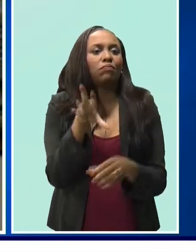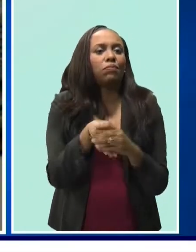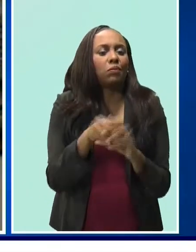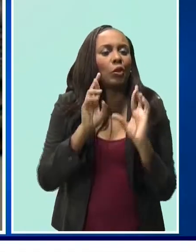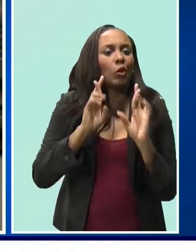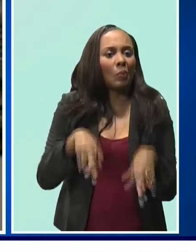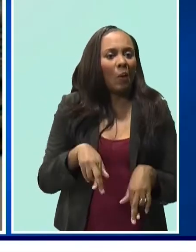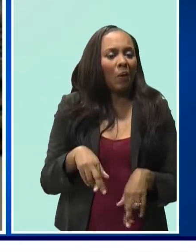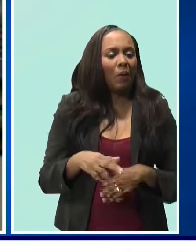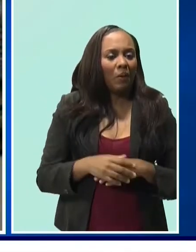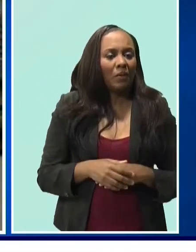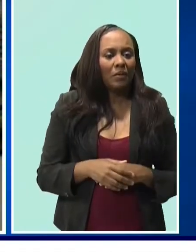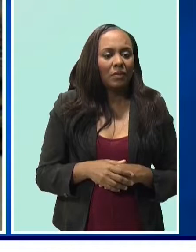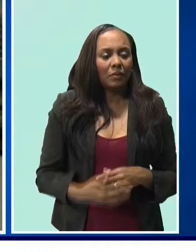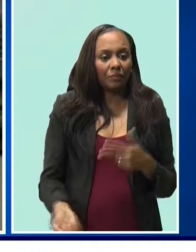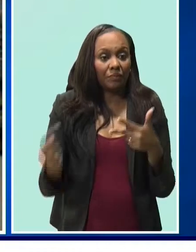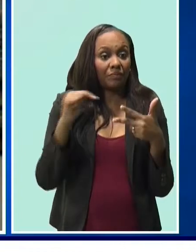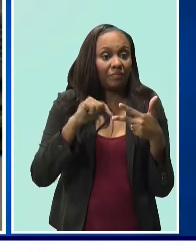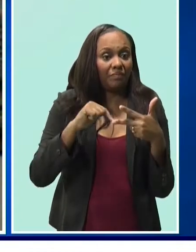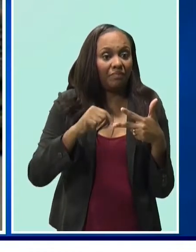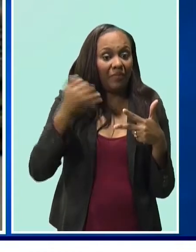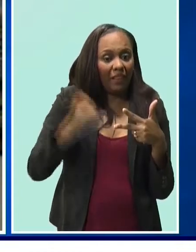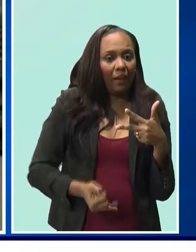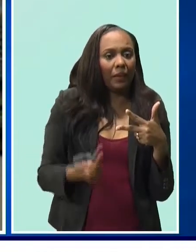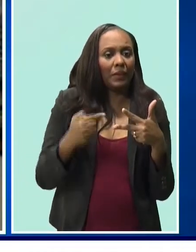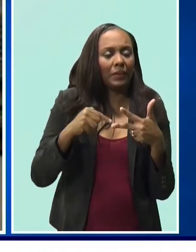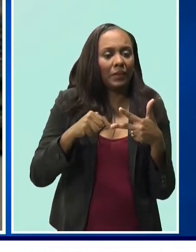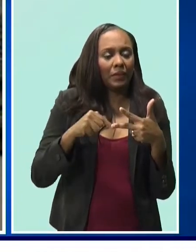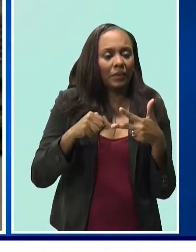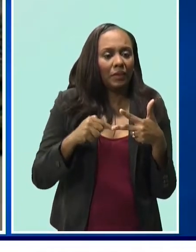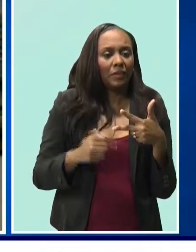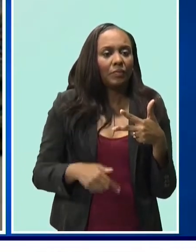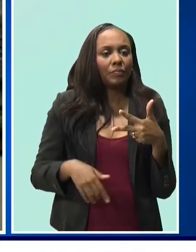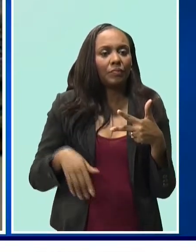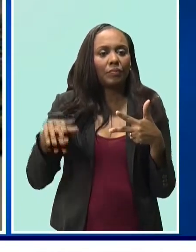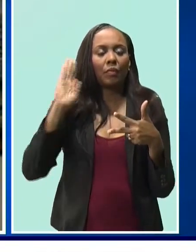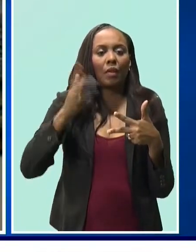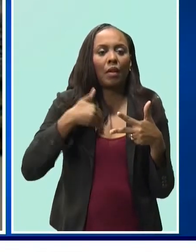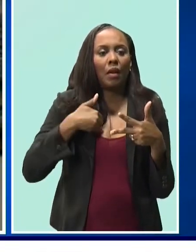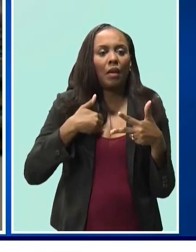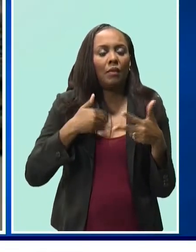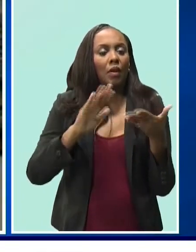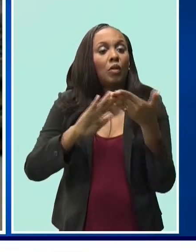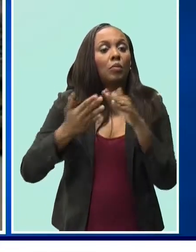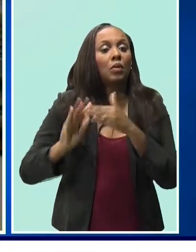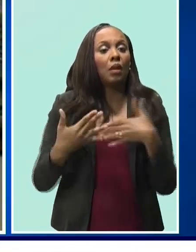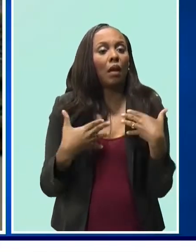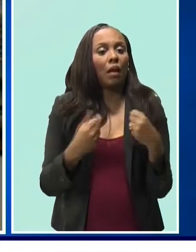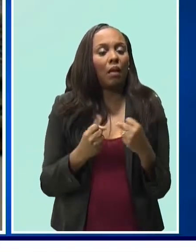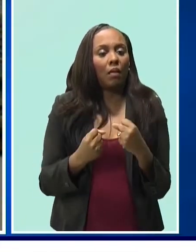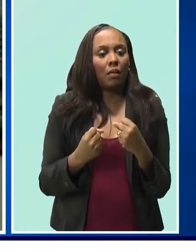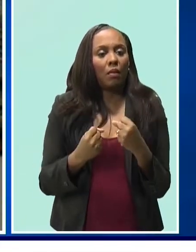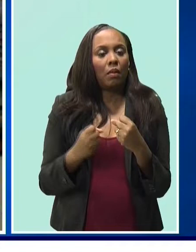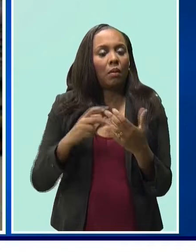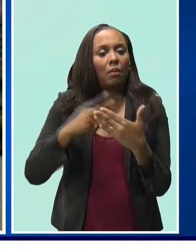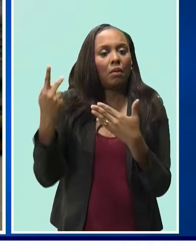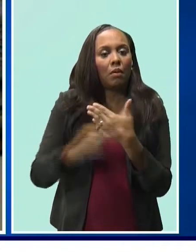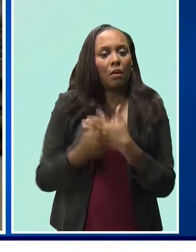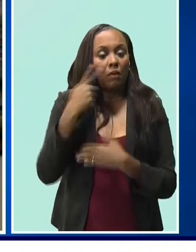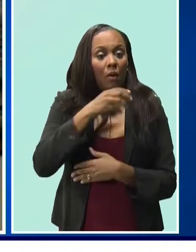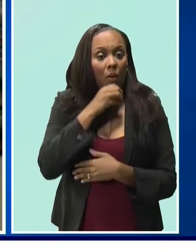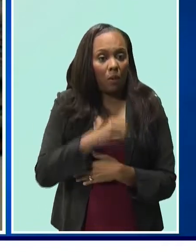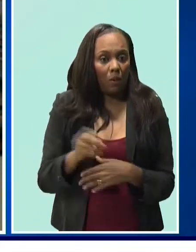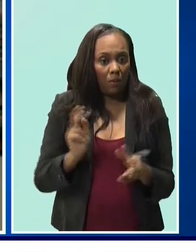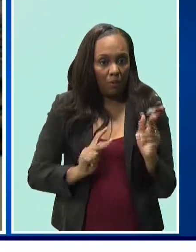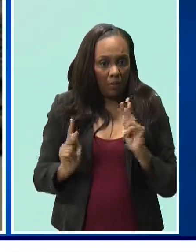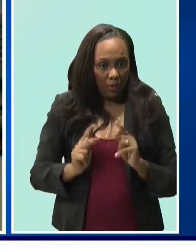to COVID-19. And then finally, we are launching a community health outreach program for the elderly, which is going to be